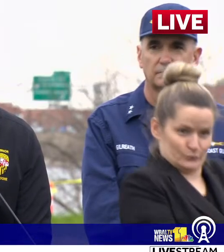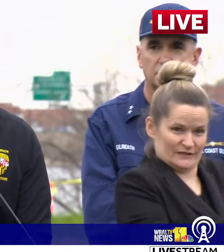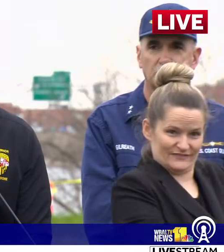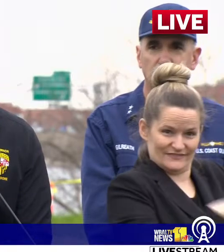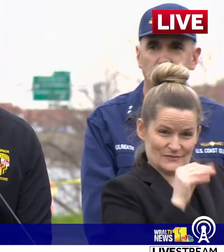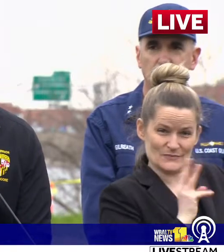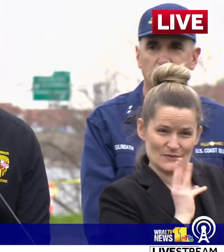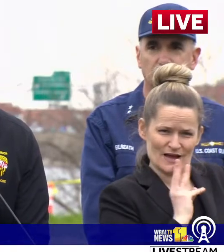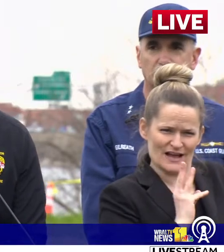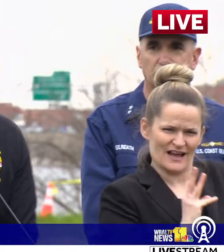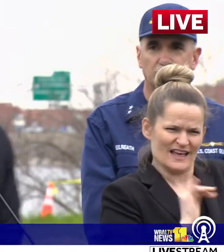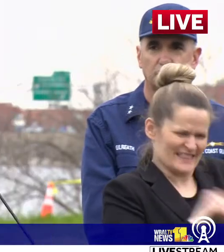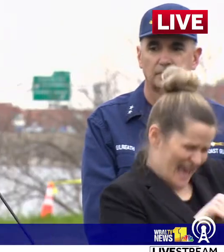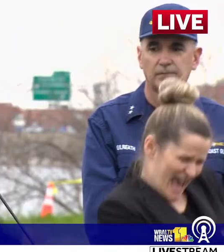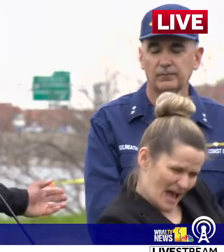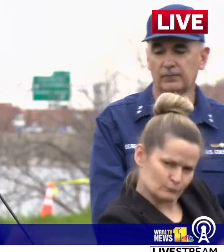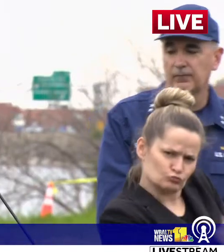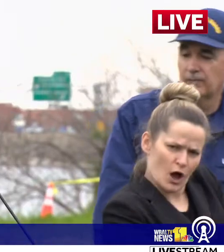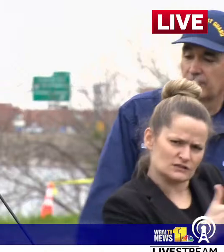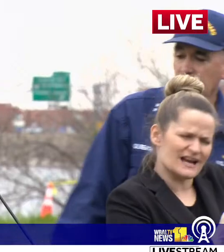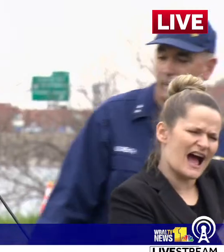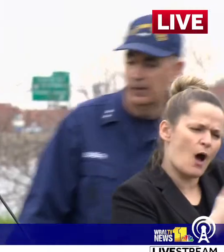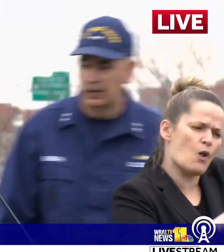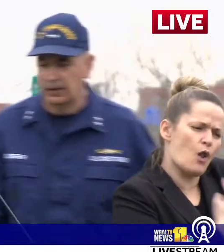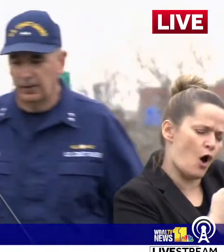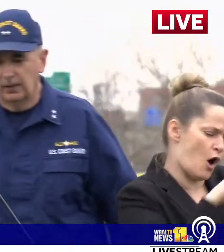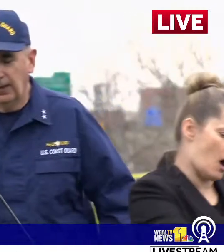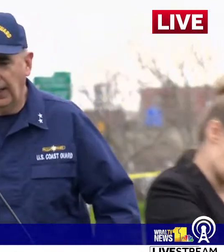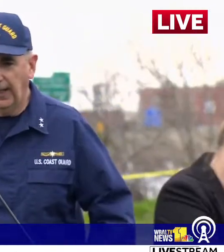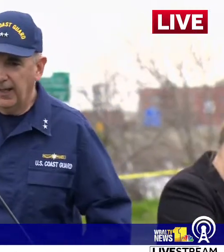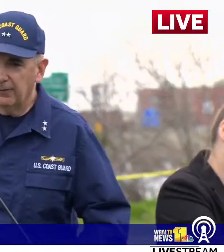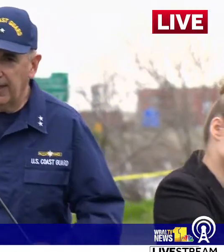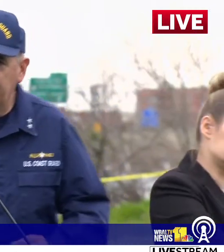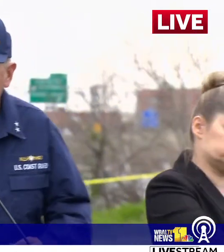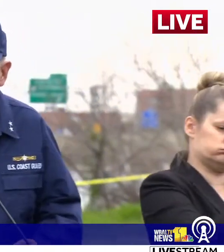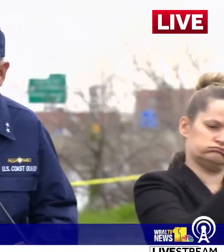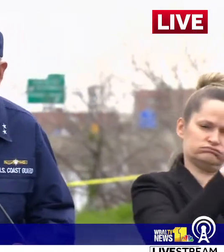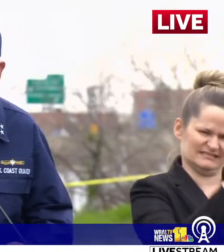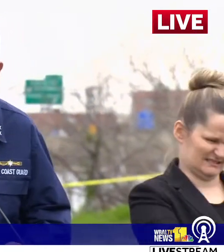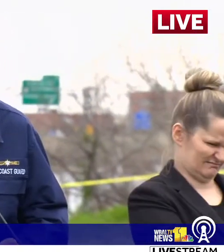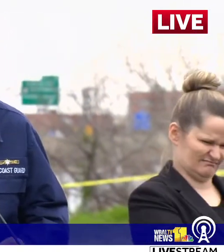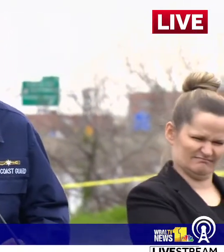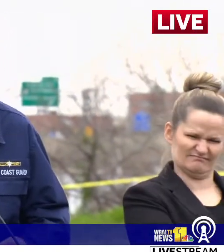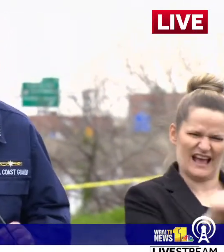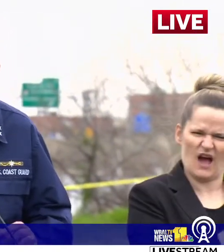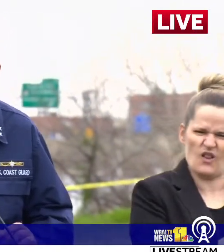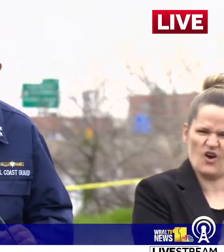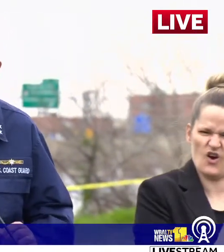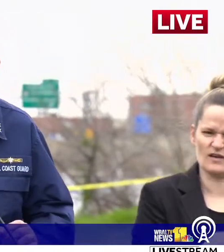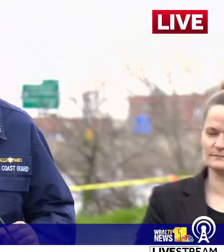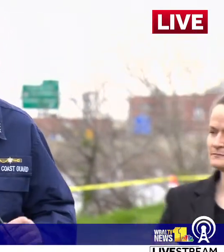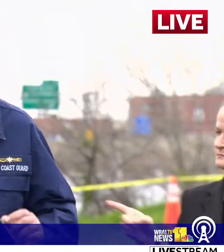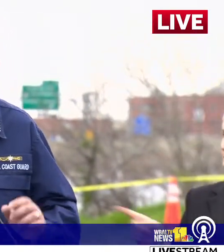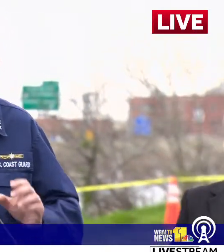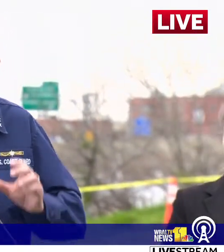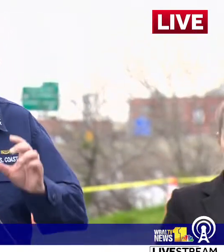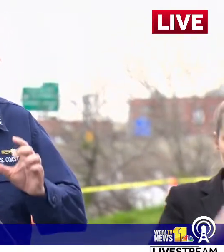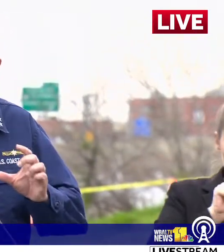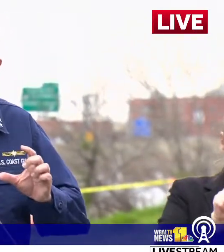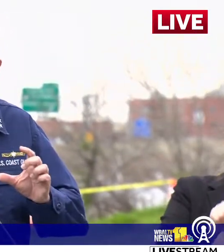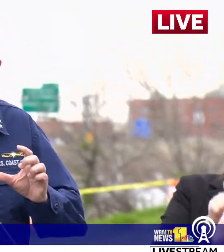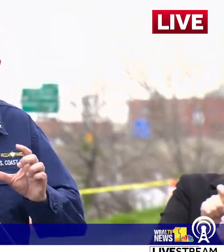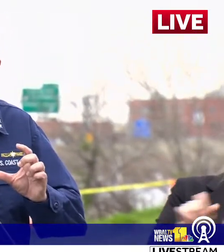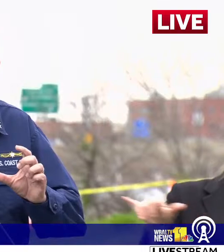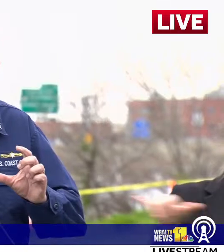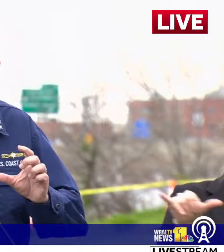I don't have the exact dimensions of that piece. It's going